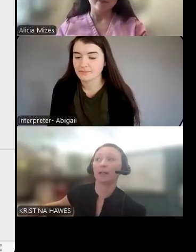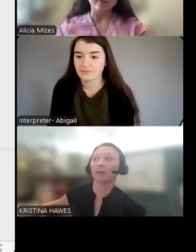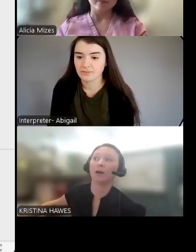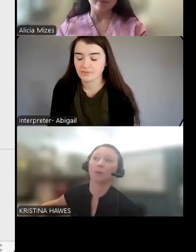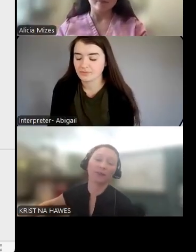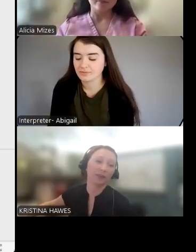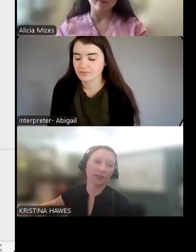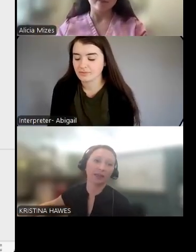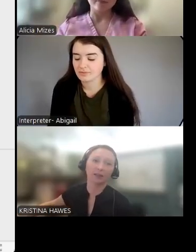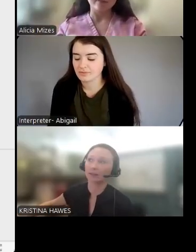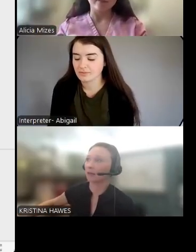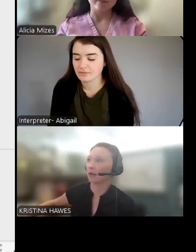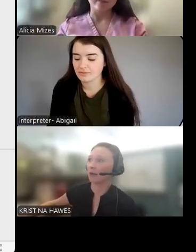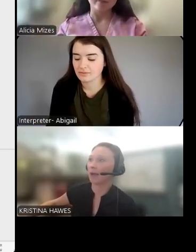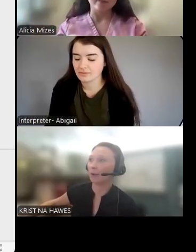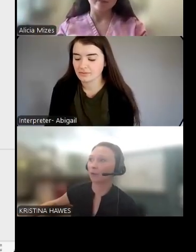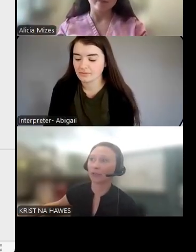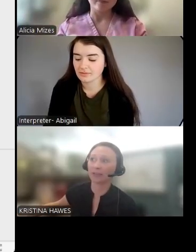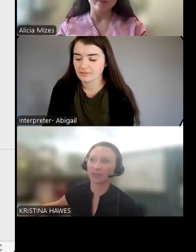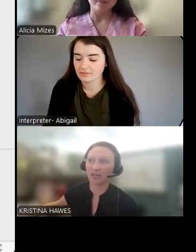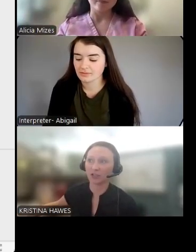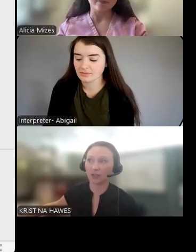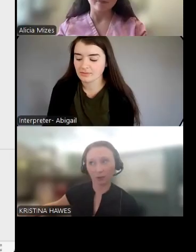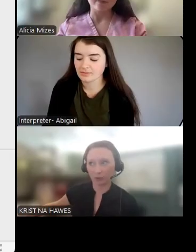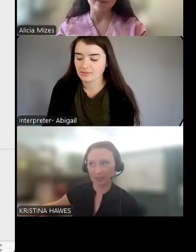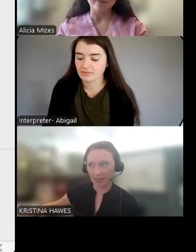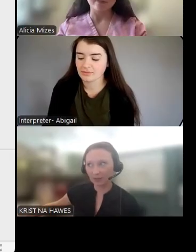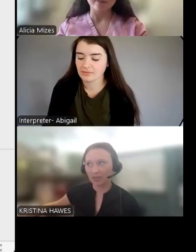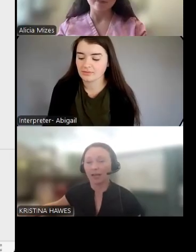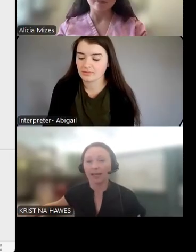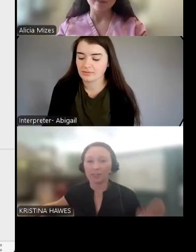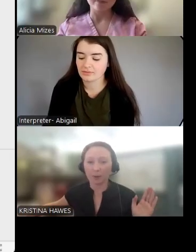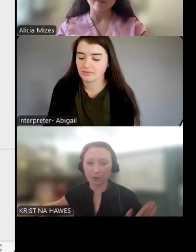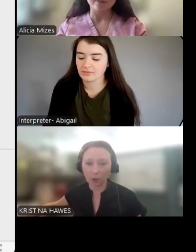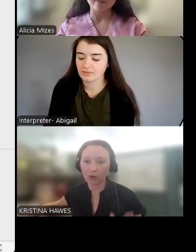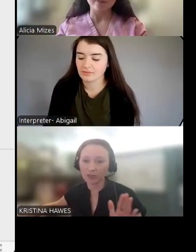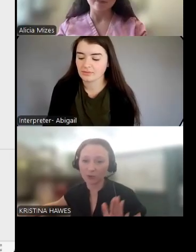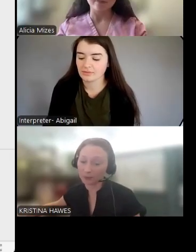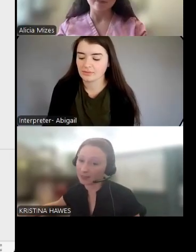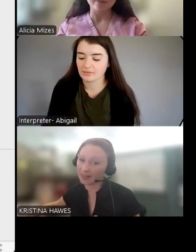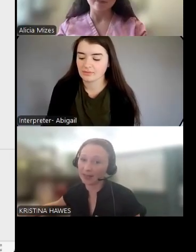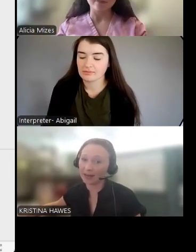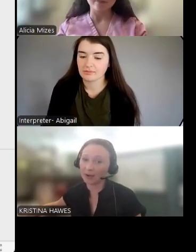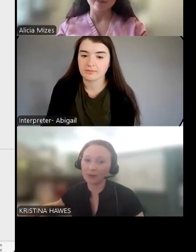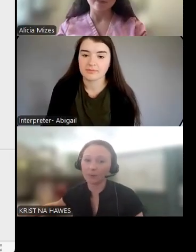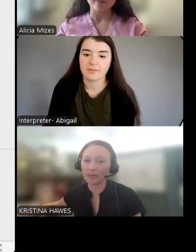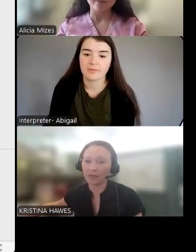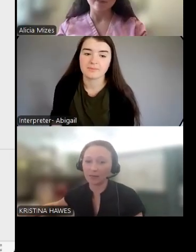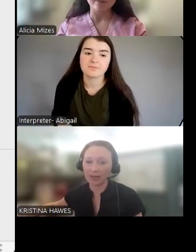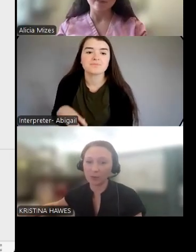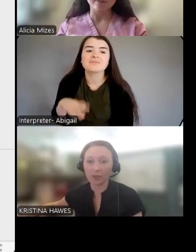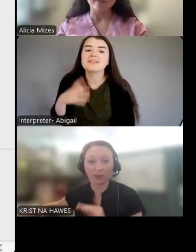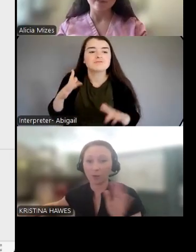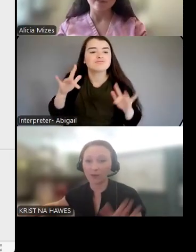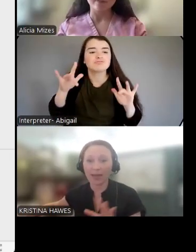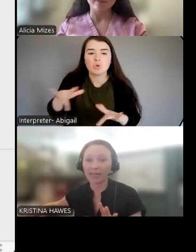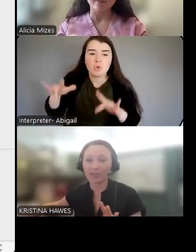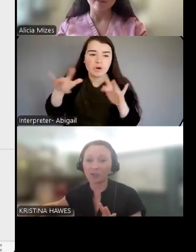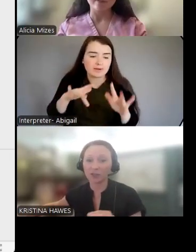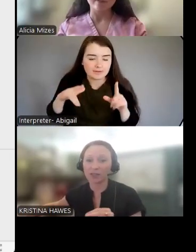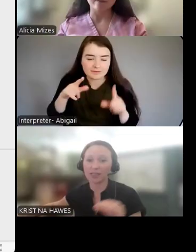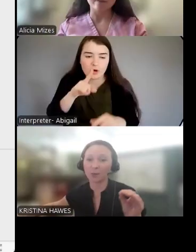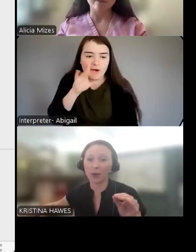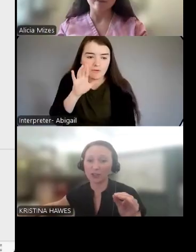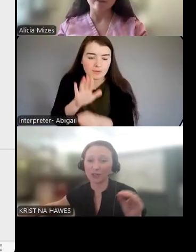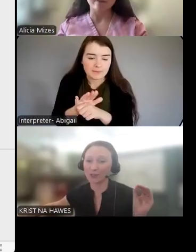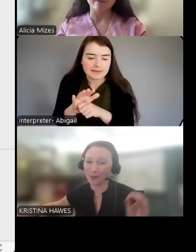confirmation email, along with the Outlook invitation that you received. It's been recorded, so I will send that out at the beginning of next week, along with any